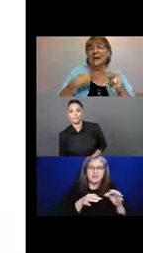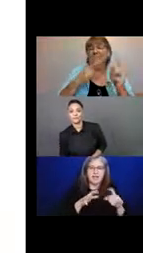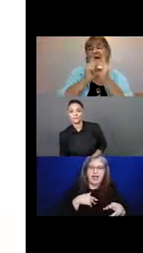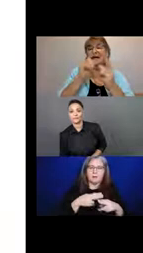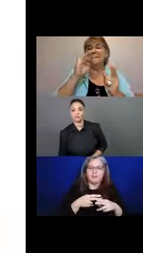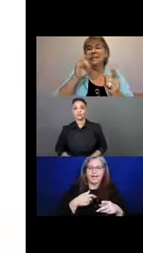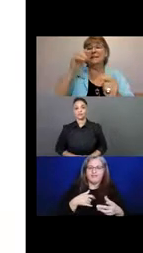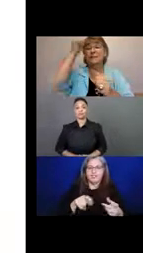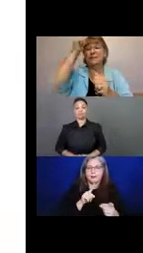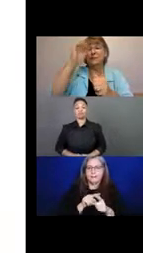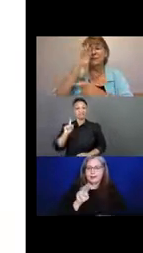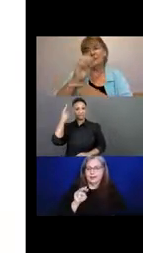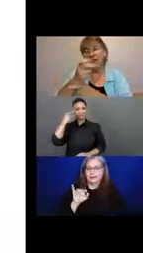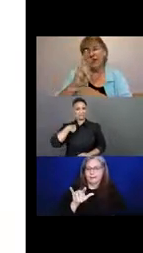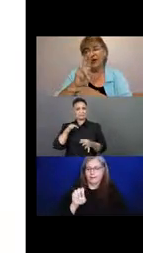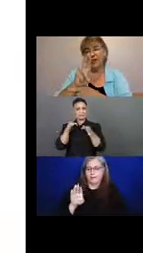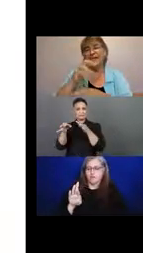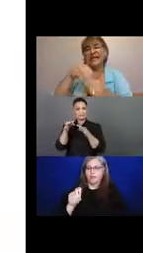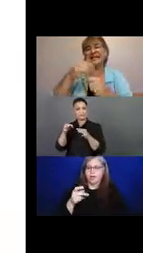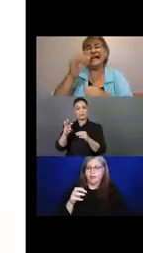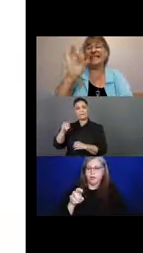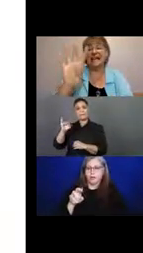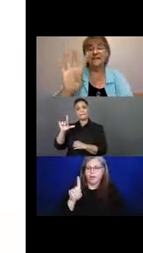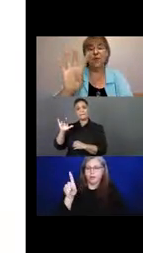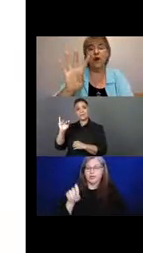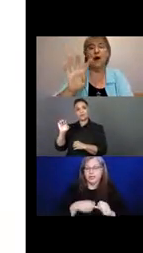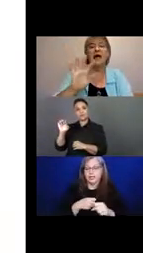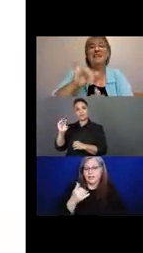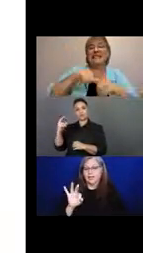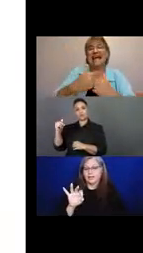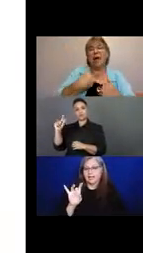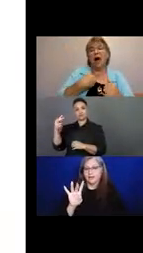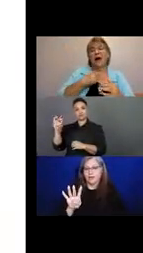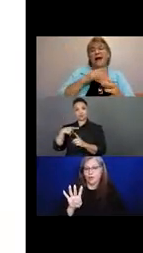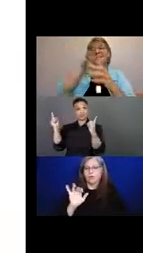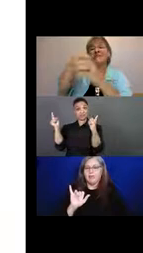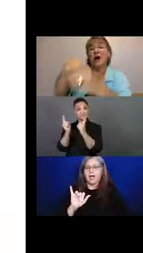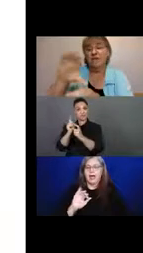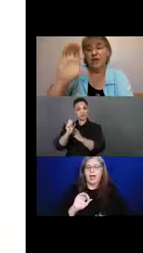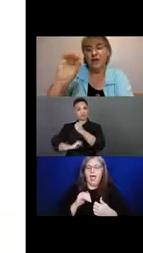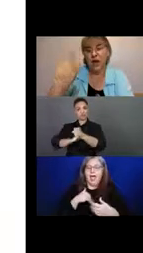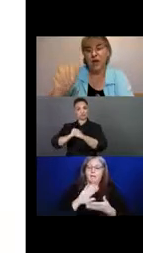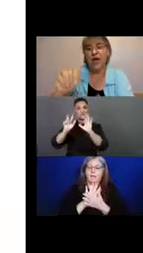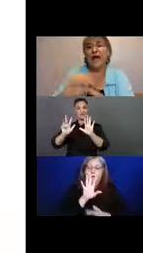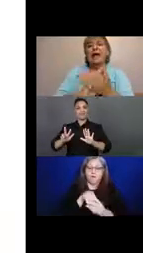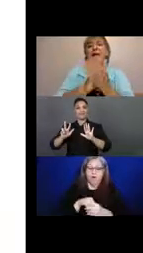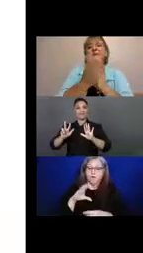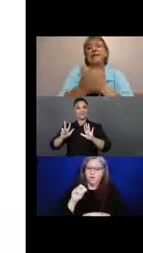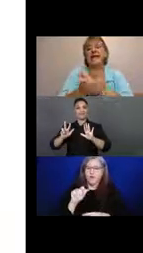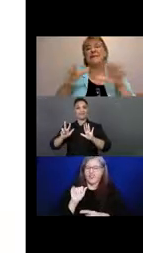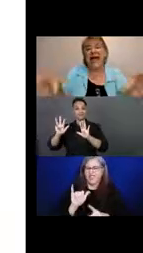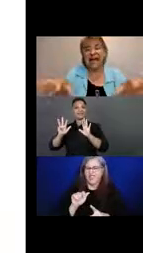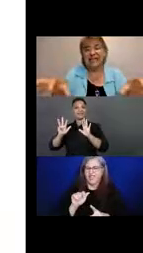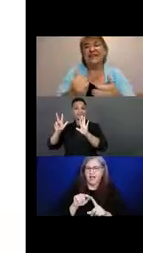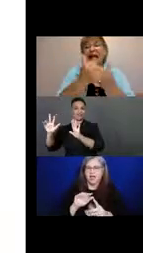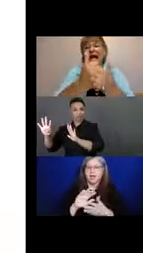mentioned I met Millie's brother in 1984. That's how I got involved with CODA,